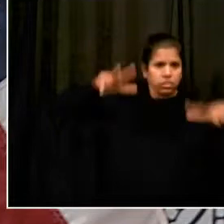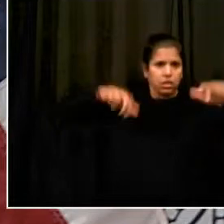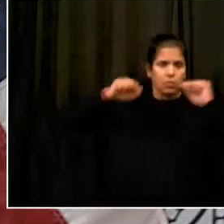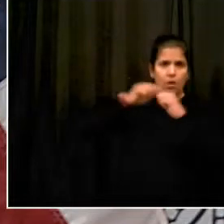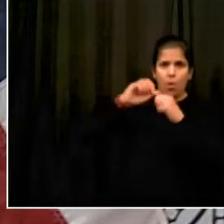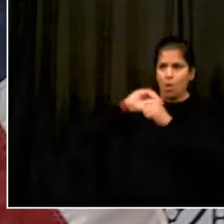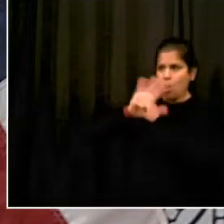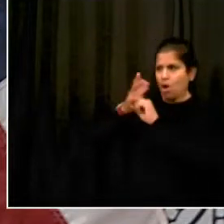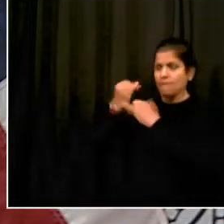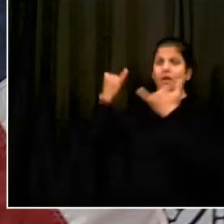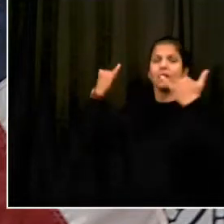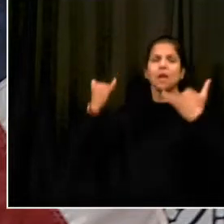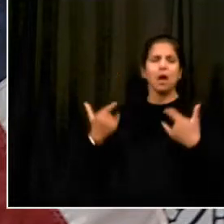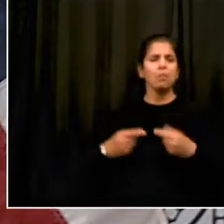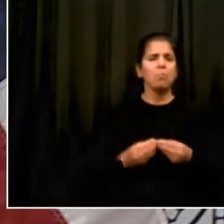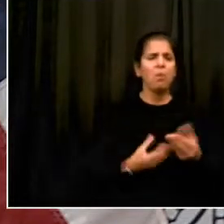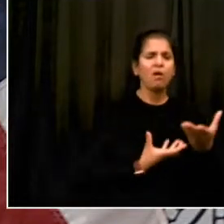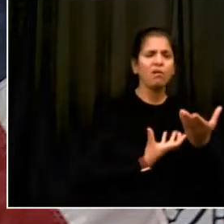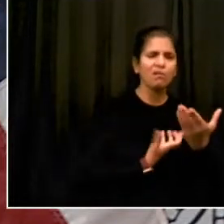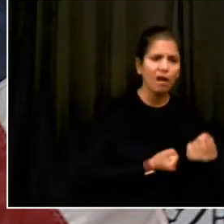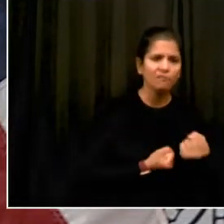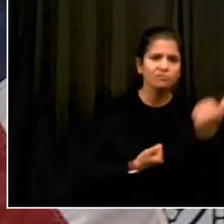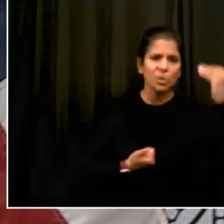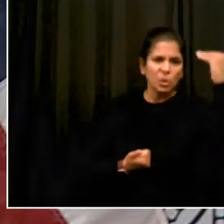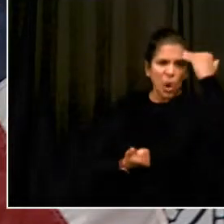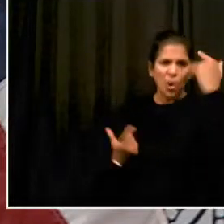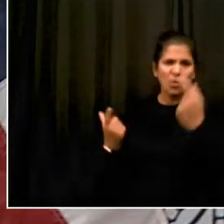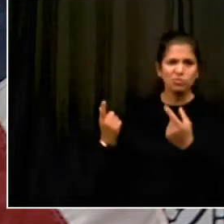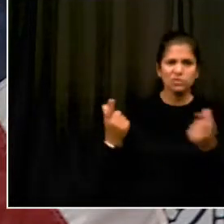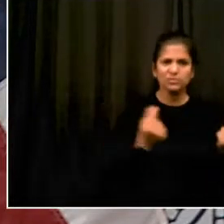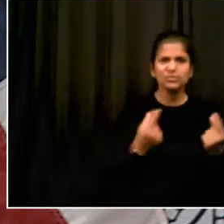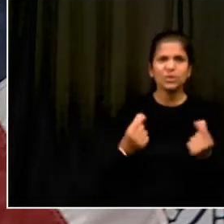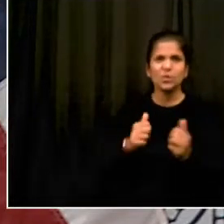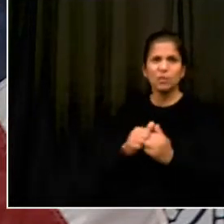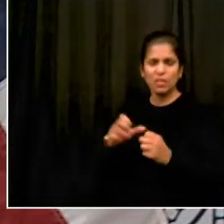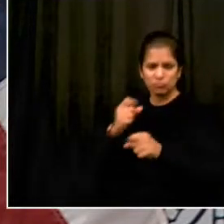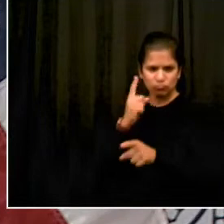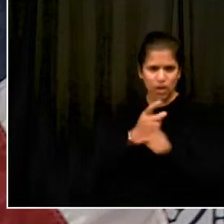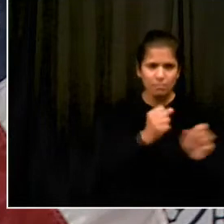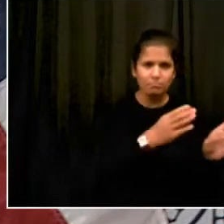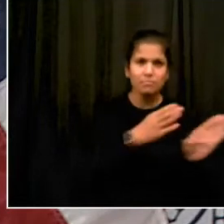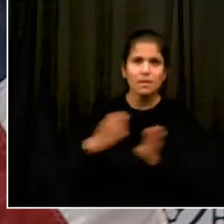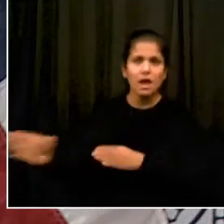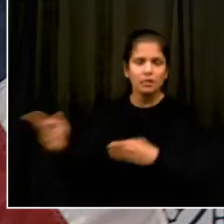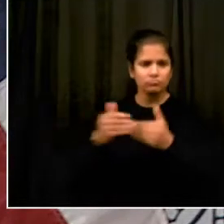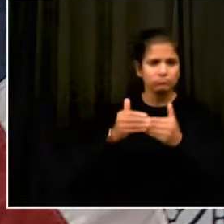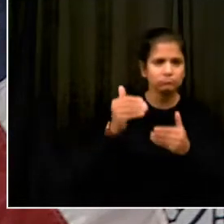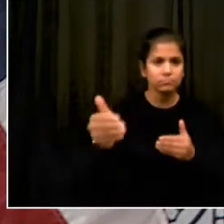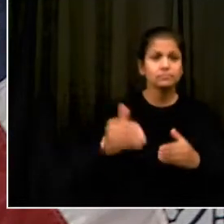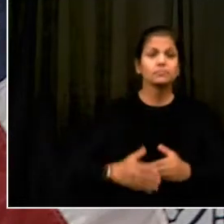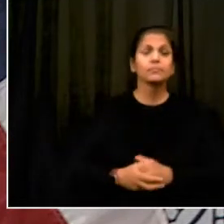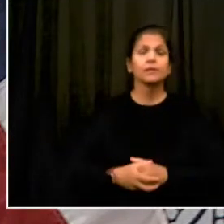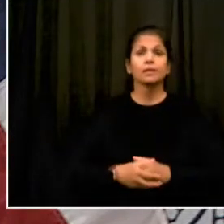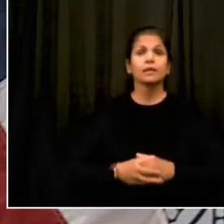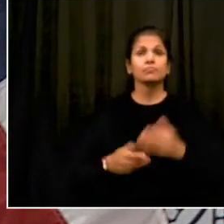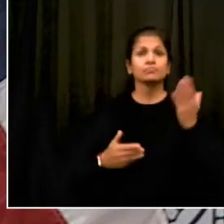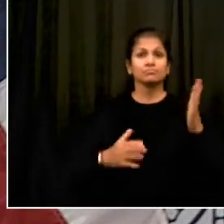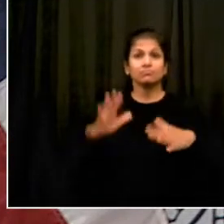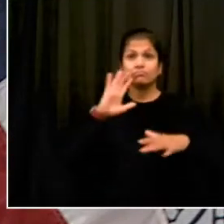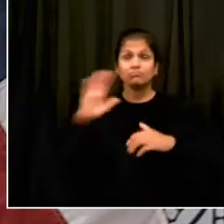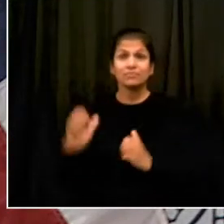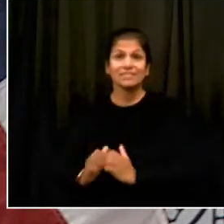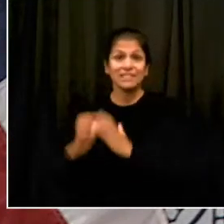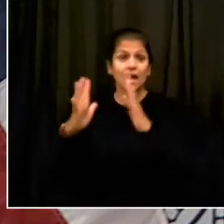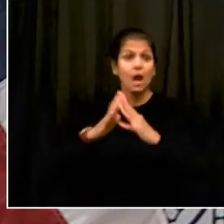we also said at the time that we would set a strict standard and we would live by it. And if we hit 3%, we'd